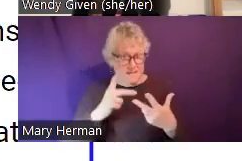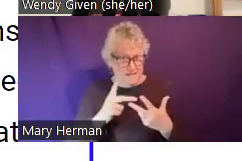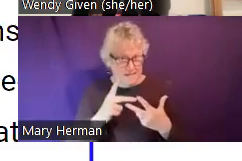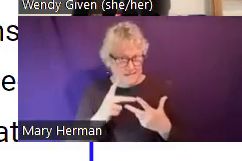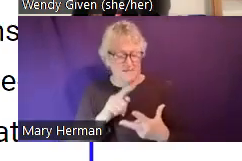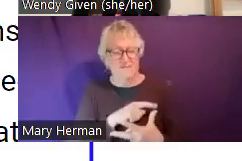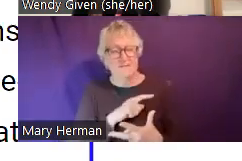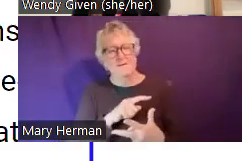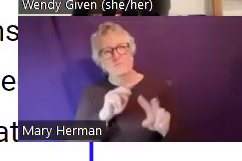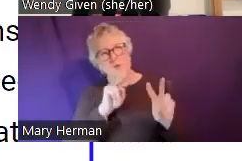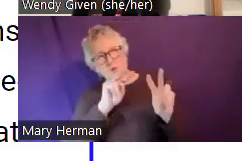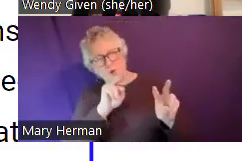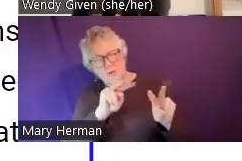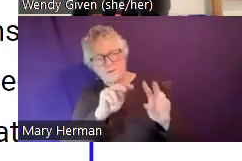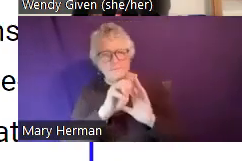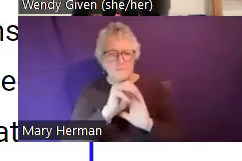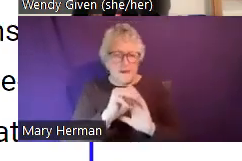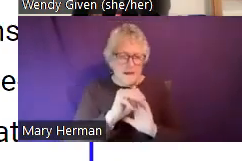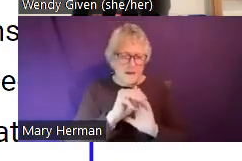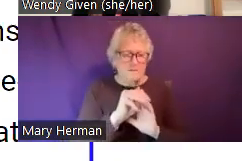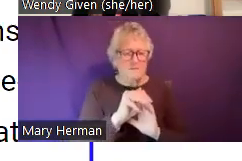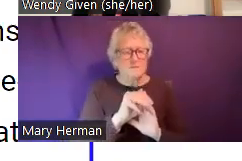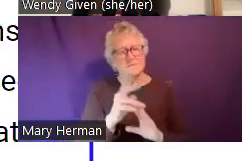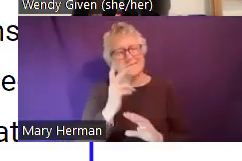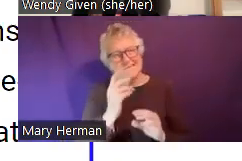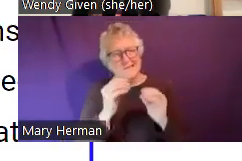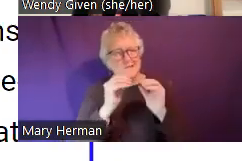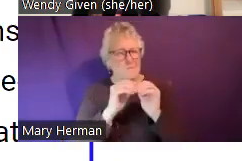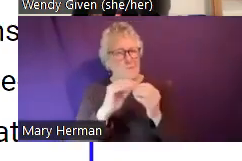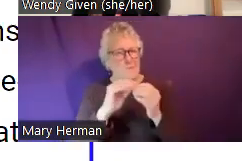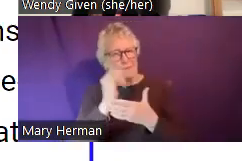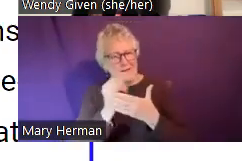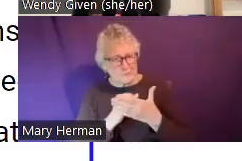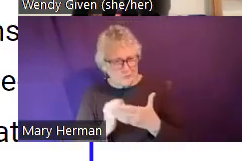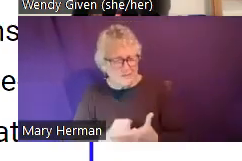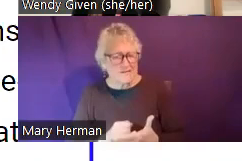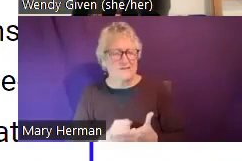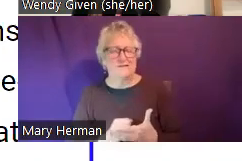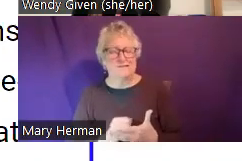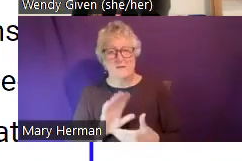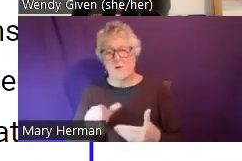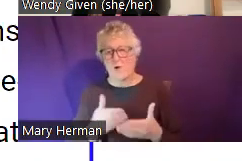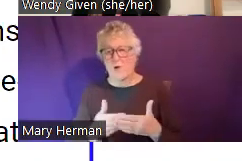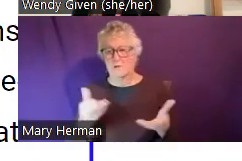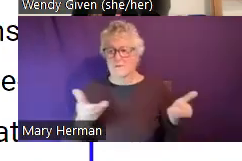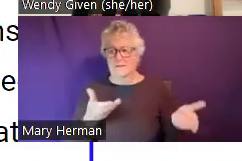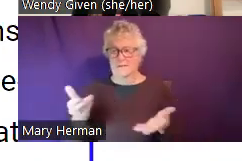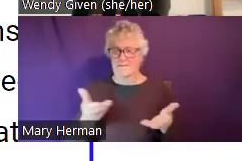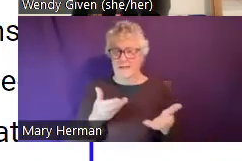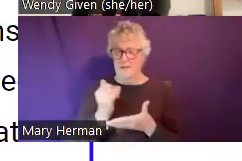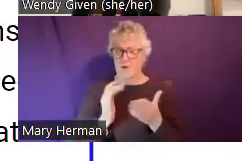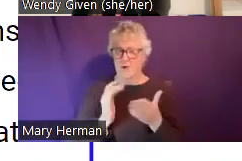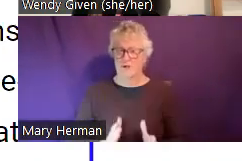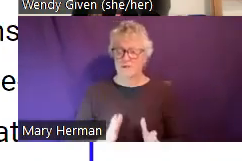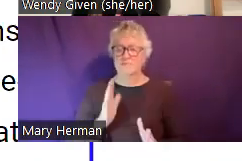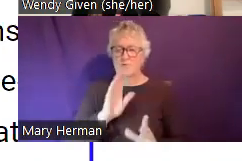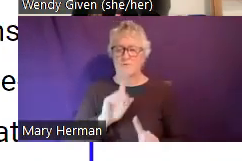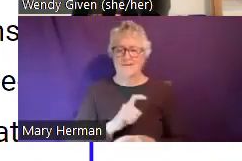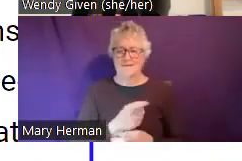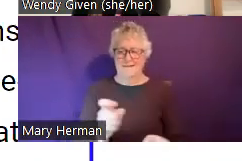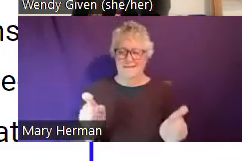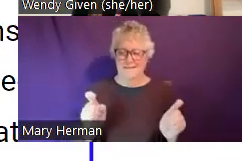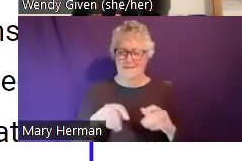at more renderings. All of these, the invited artists for this phase will be given access